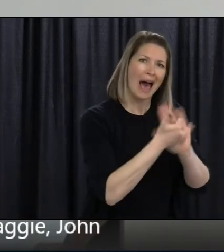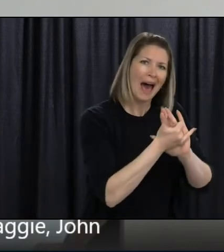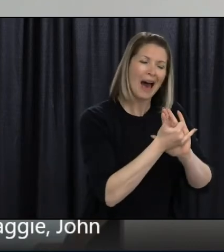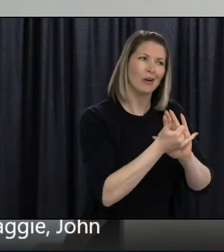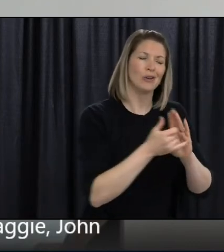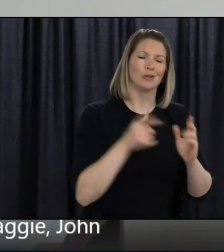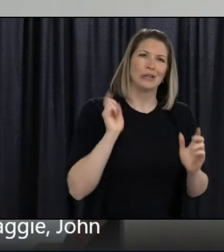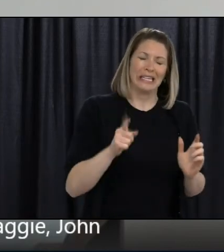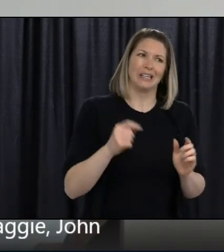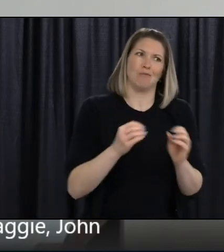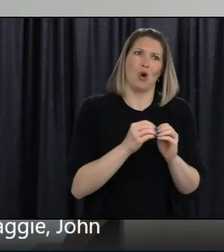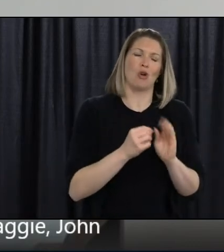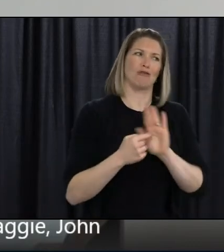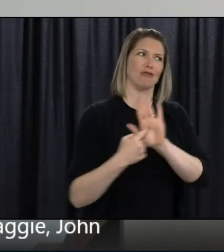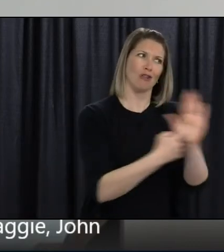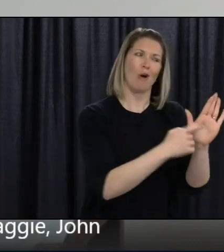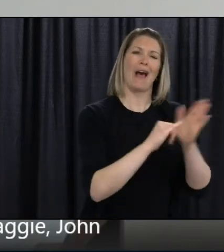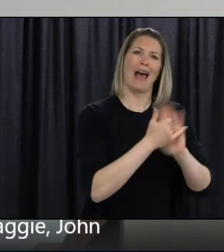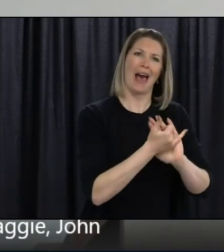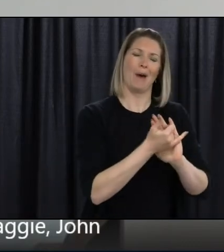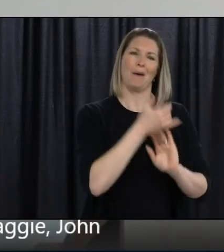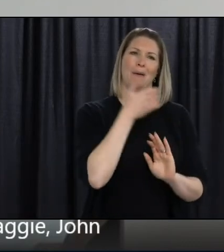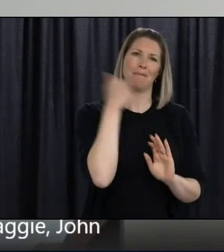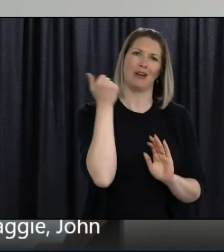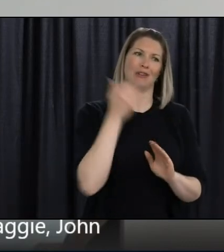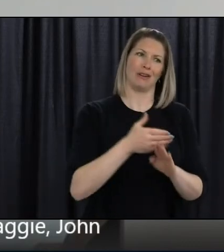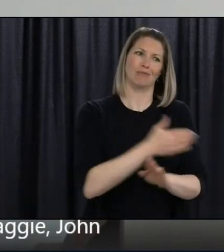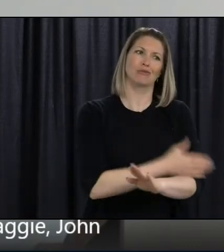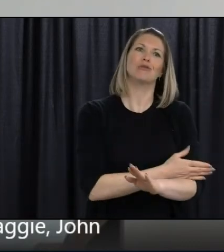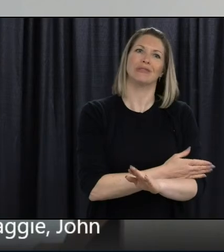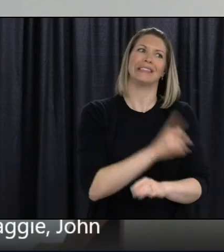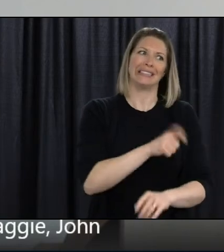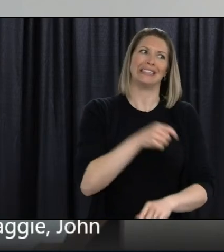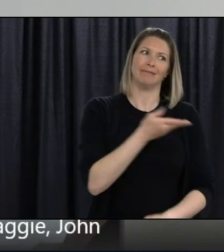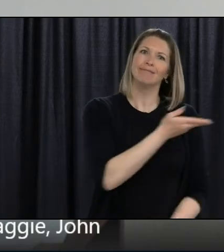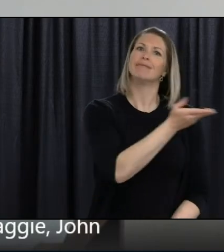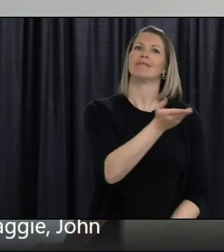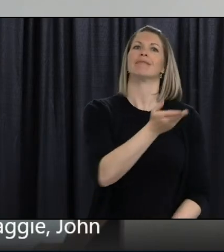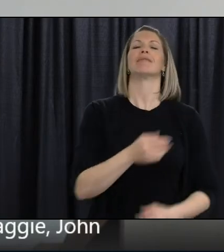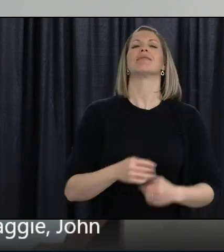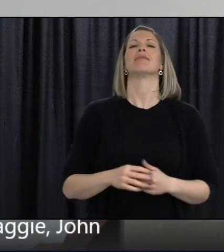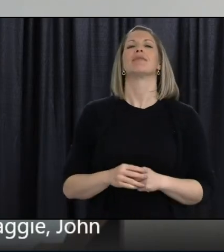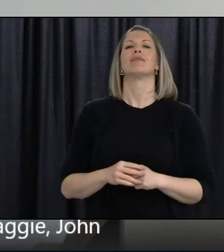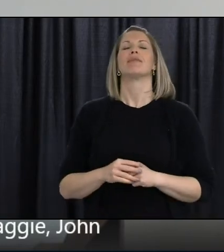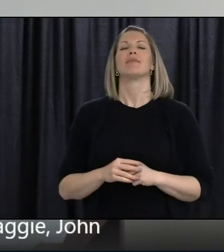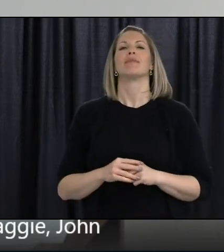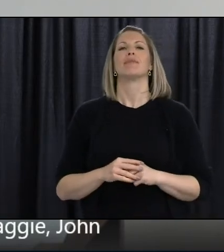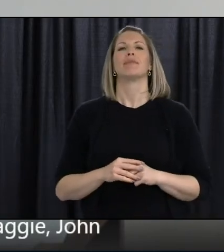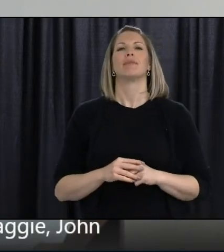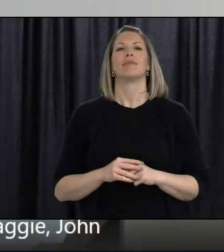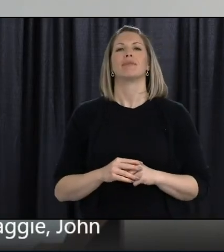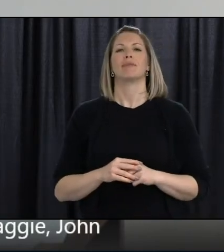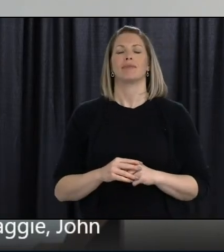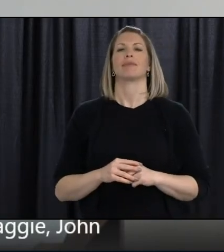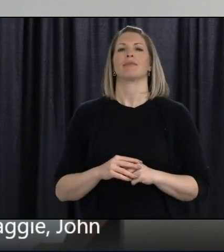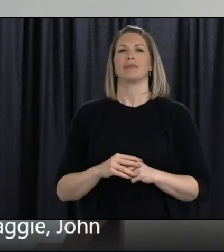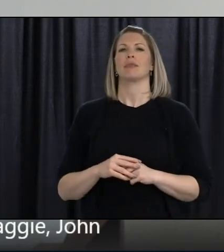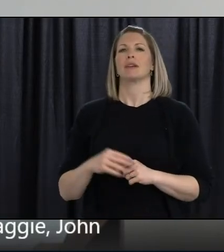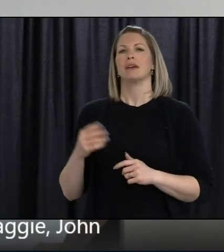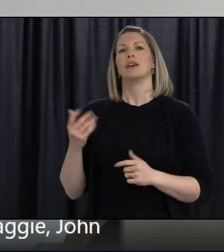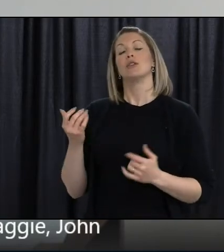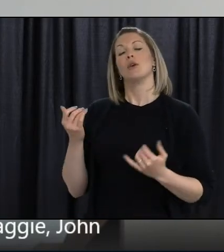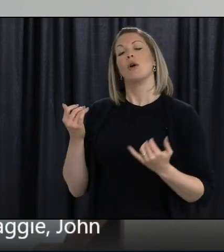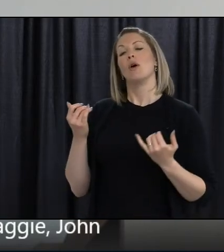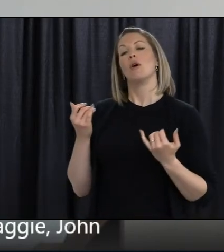come to me recently have been around the changes in the regional health authorities to bring up our level of